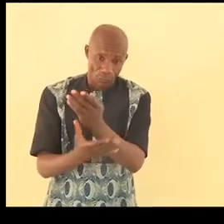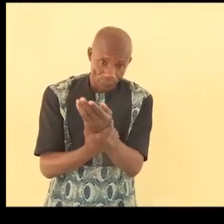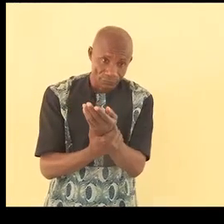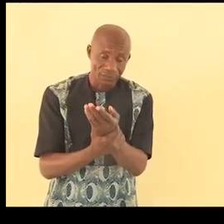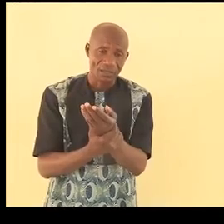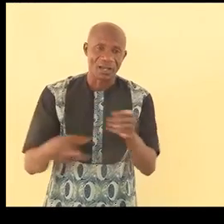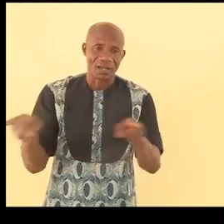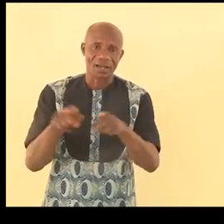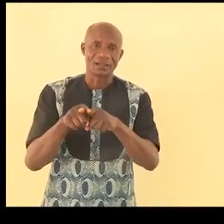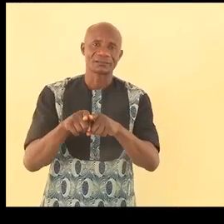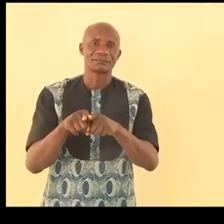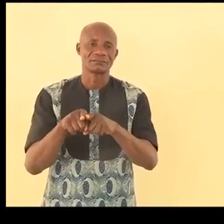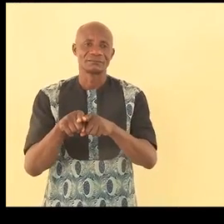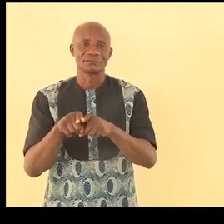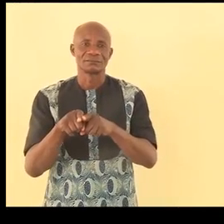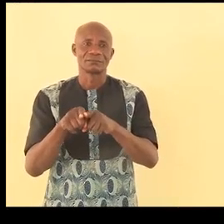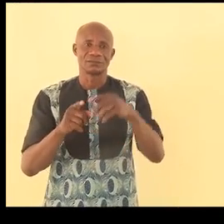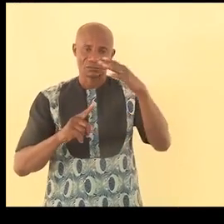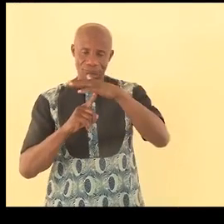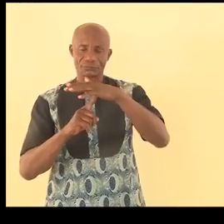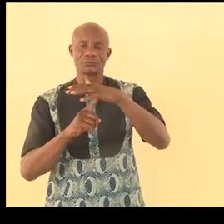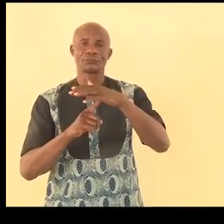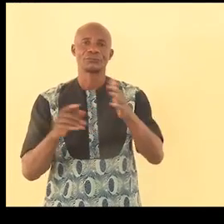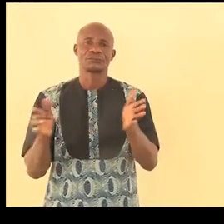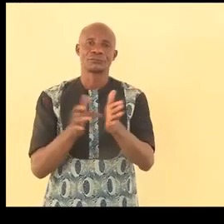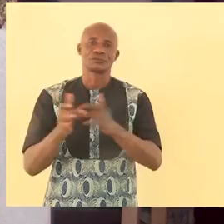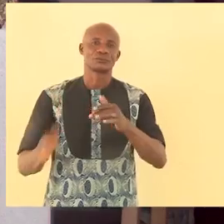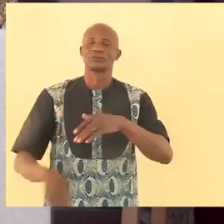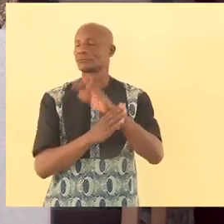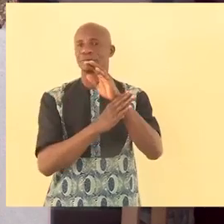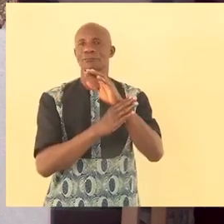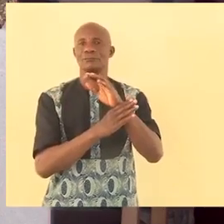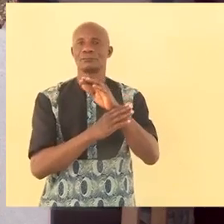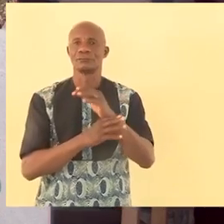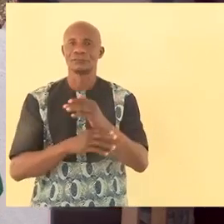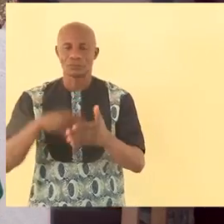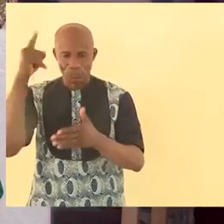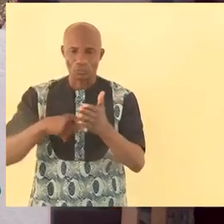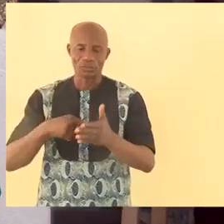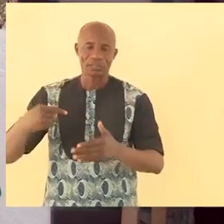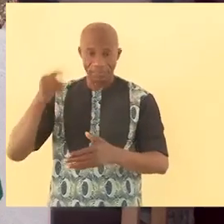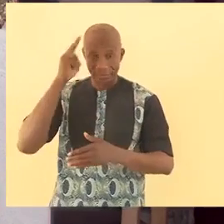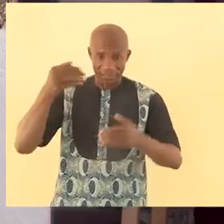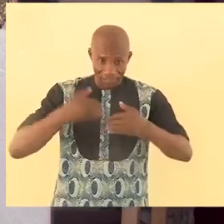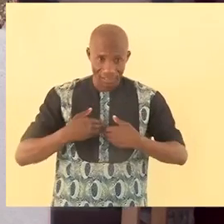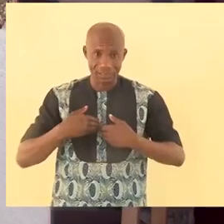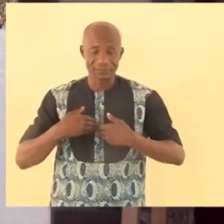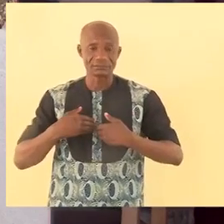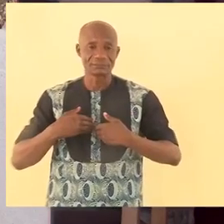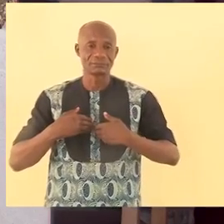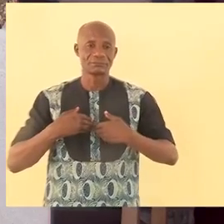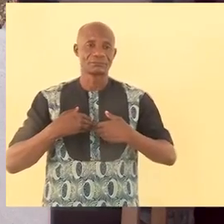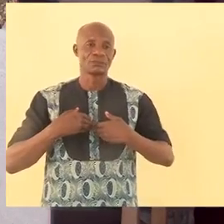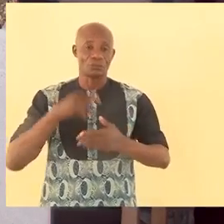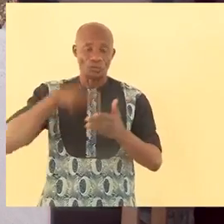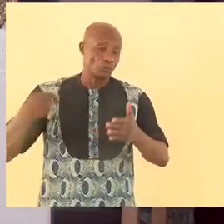as the ultimate, Jesus discredits. And what we have discredited,